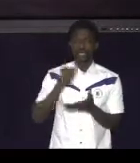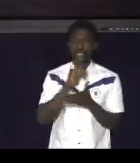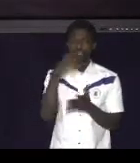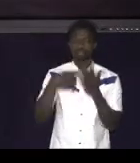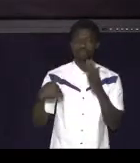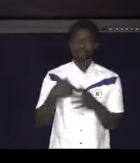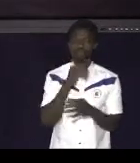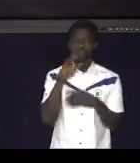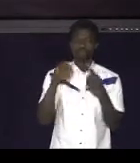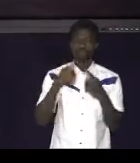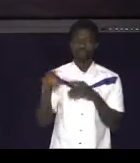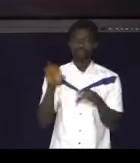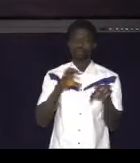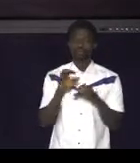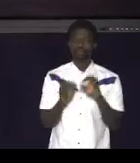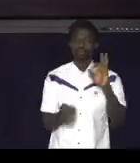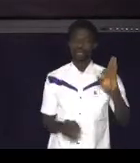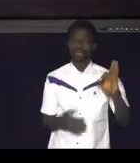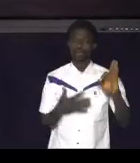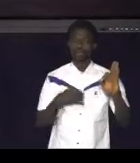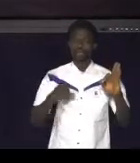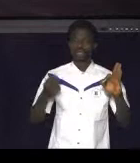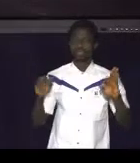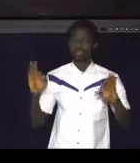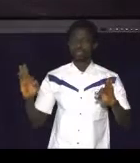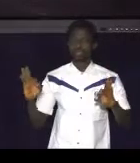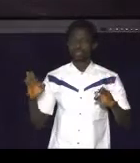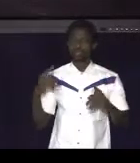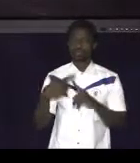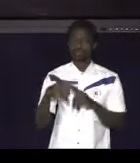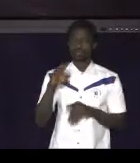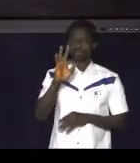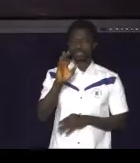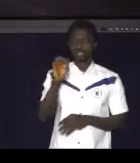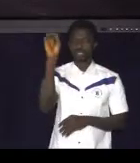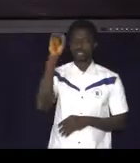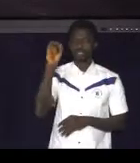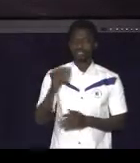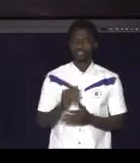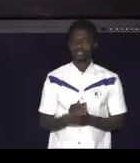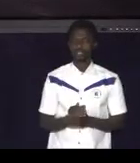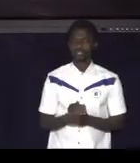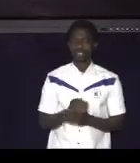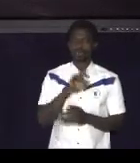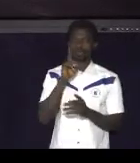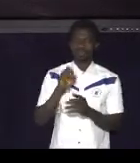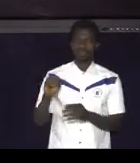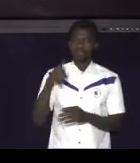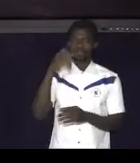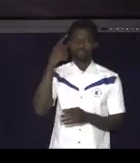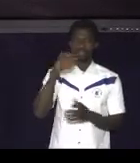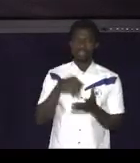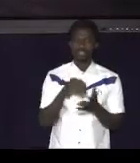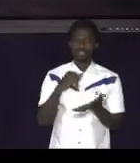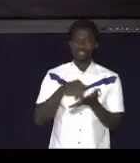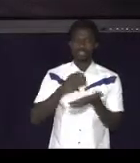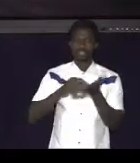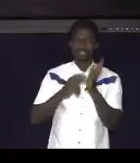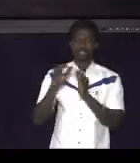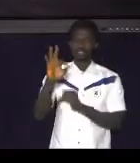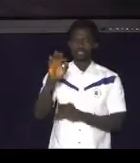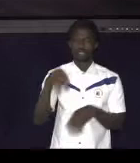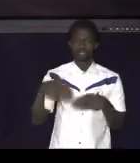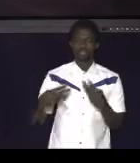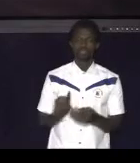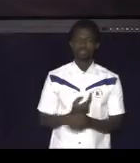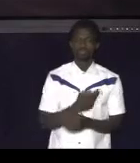do. F and another F plus 90 degrees. Whenever you see the box, it means 90. It gives